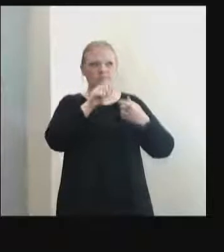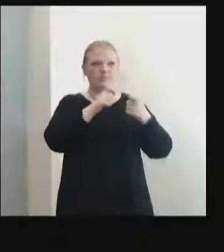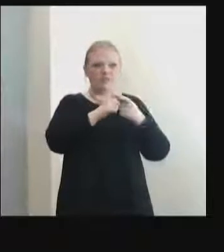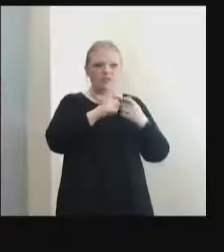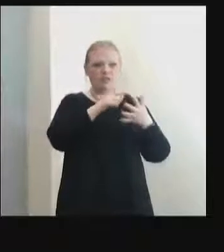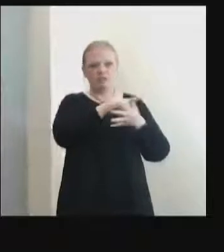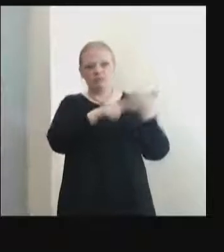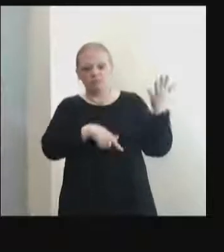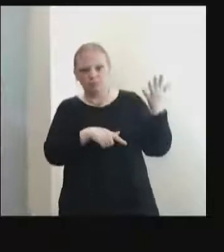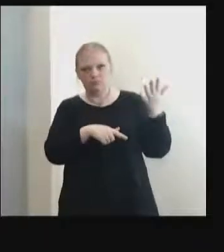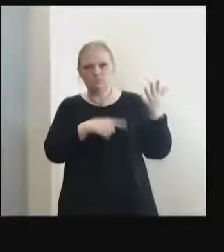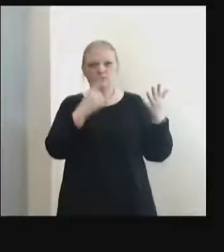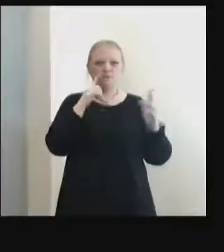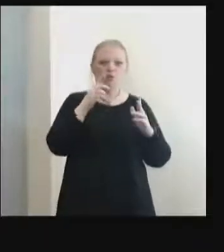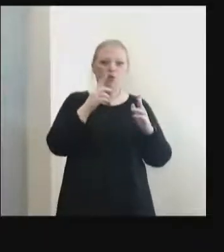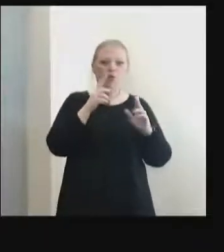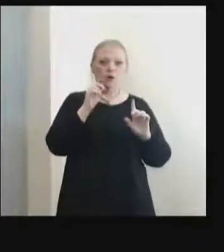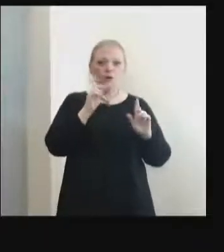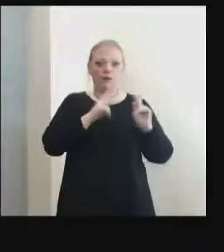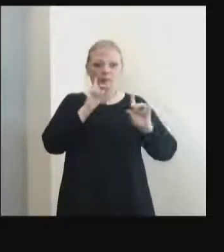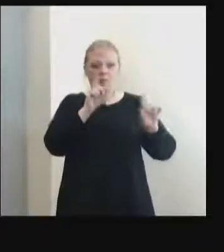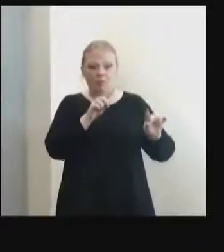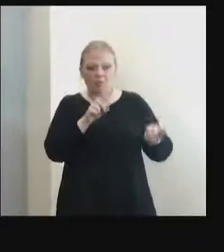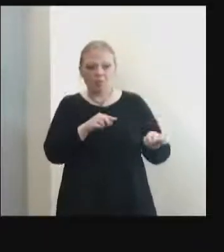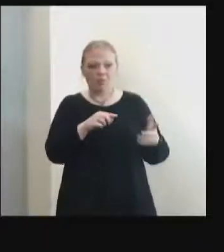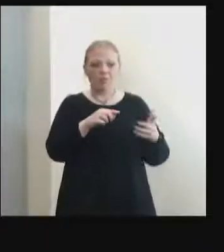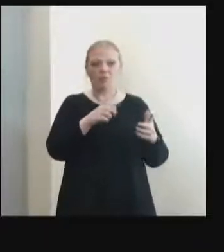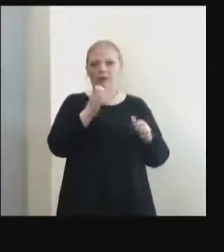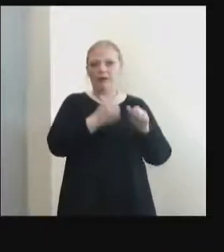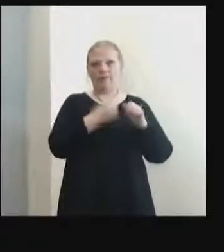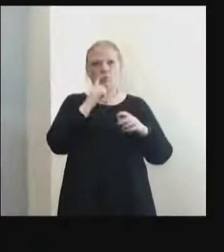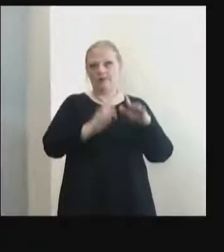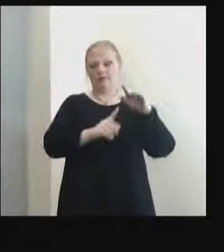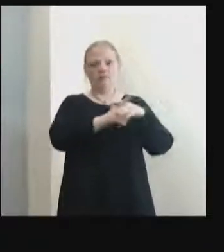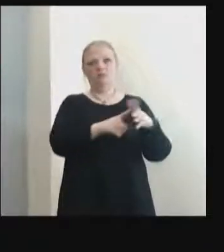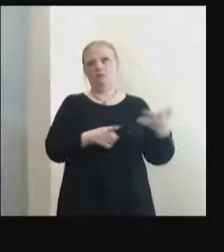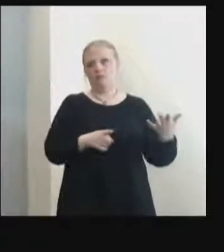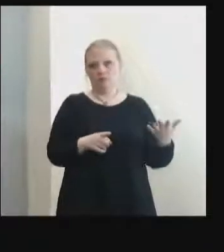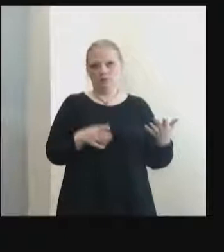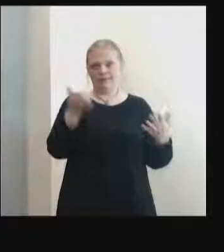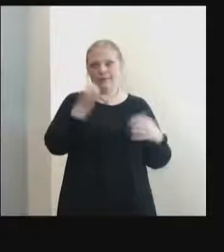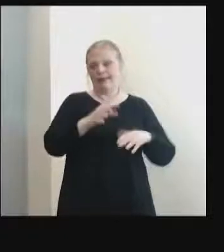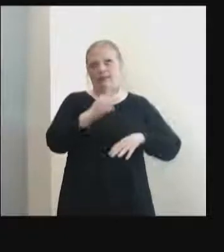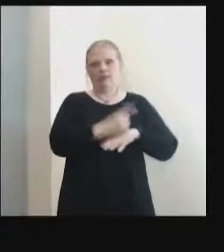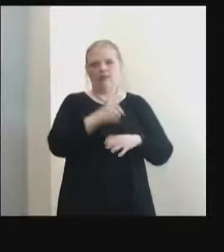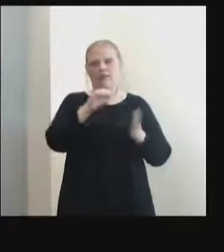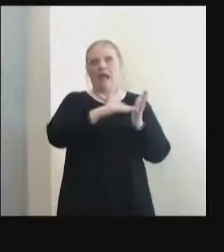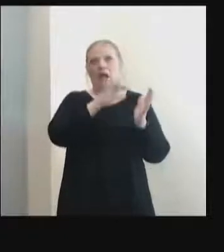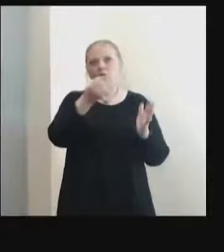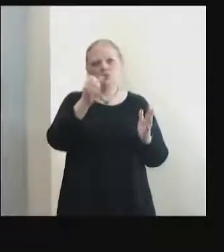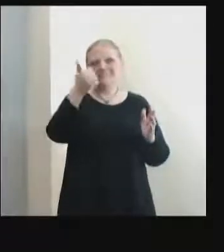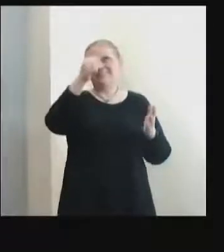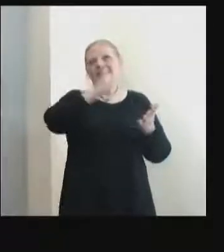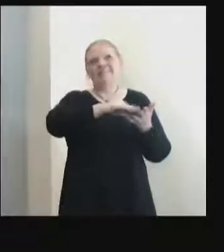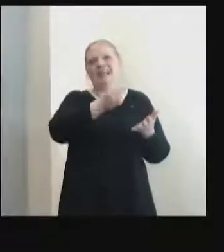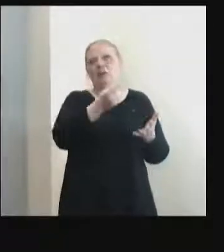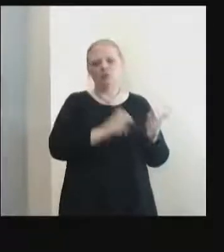the fairgoers as well as everybody who goes to the fairgrounds, which of course on any one day are thousands, tens of